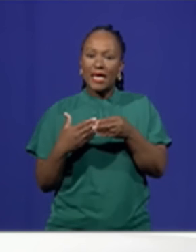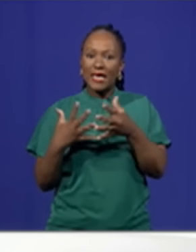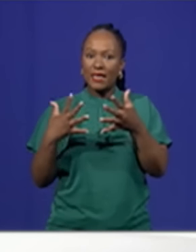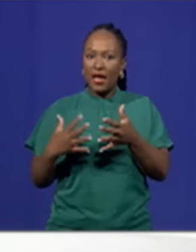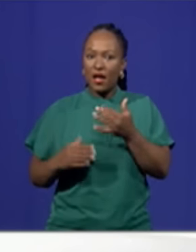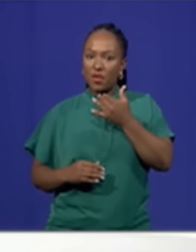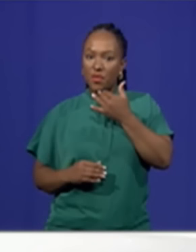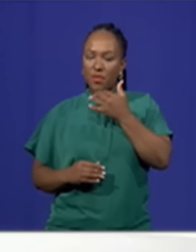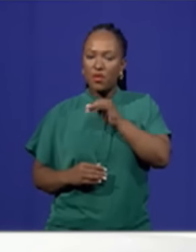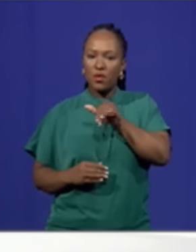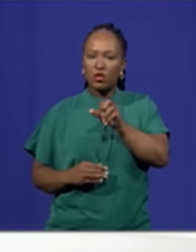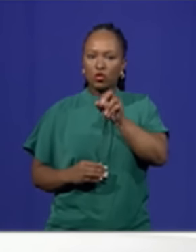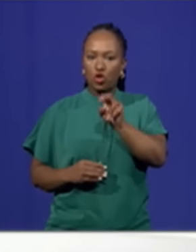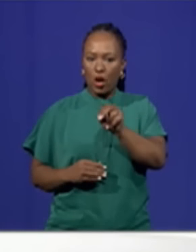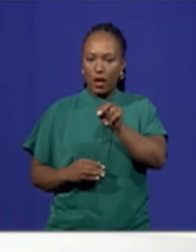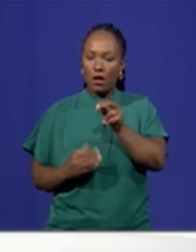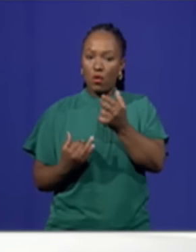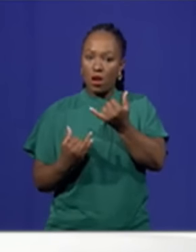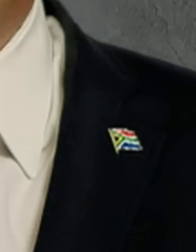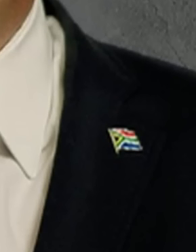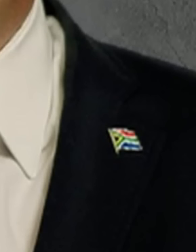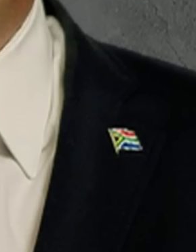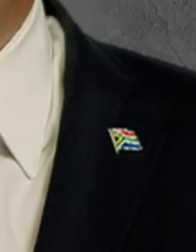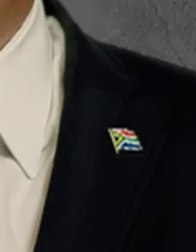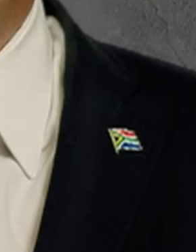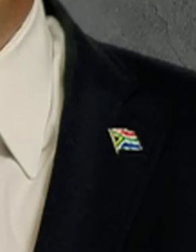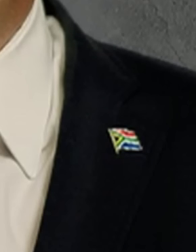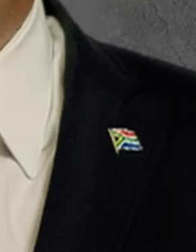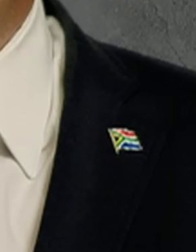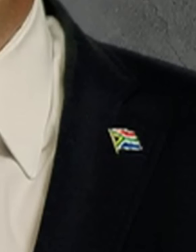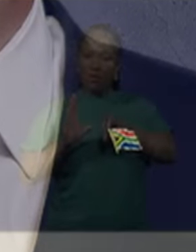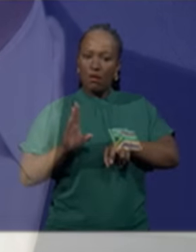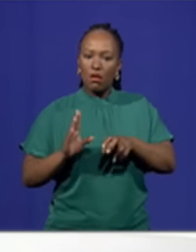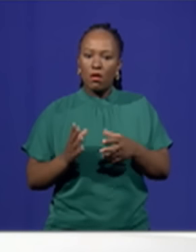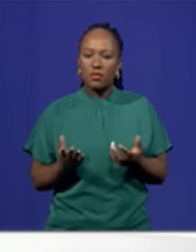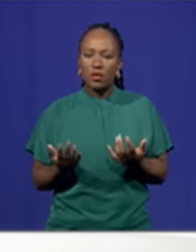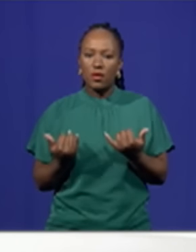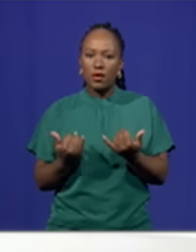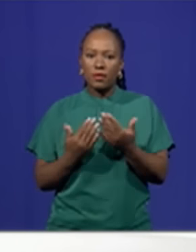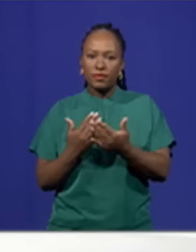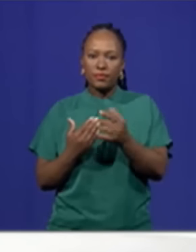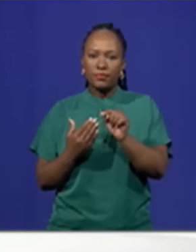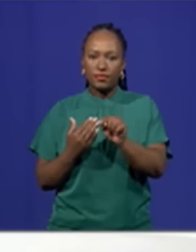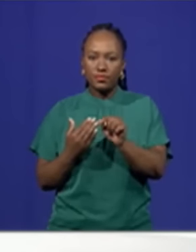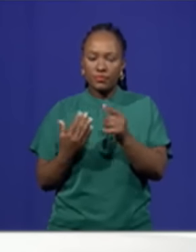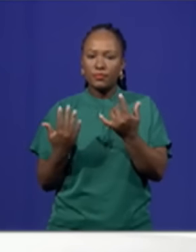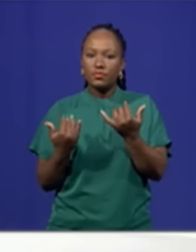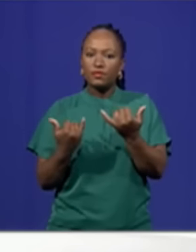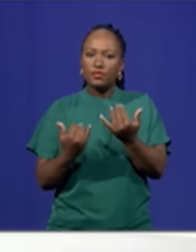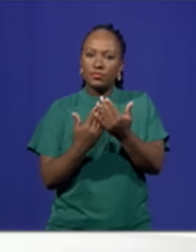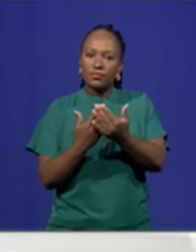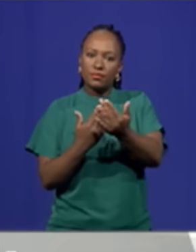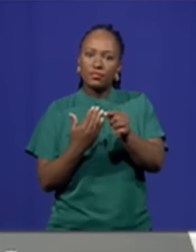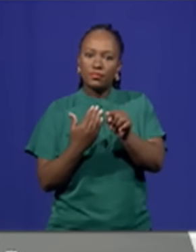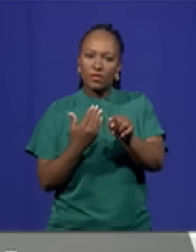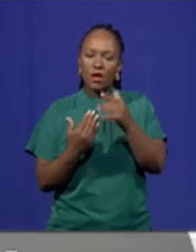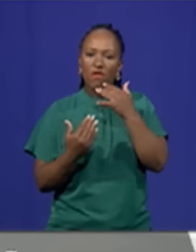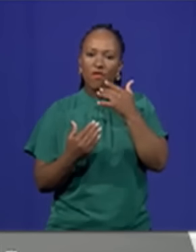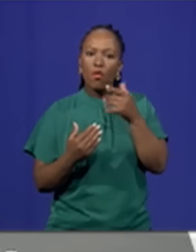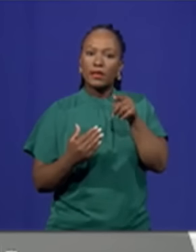rolang marapo John Steenhuisen. Mo puong ene ya maikutlo, Steenhuisen a re ke phitlhelelo mo go ena go tsenya lekoko mo pusong